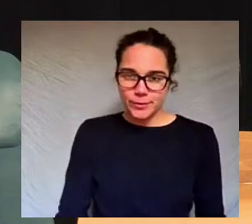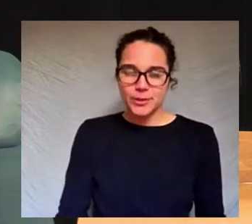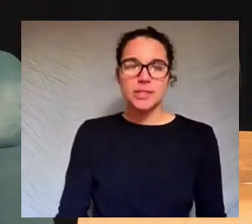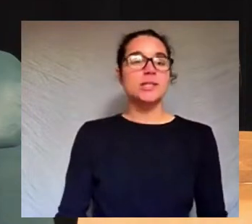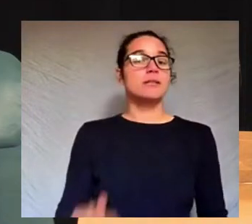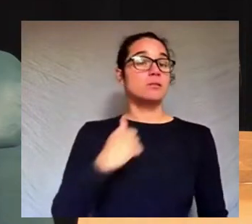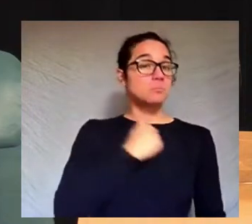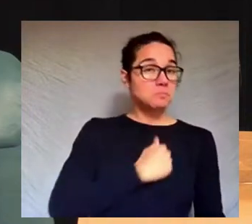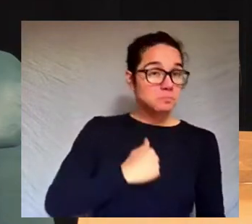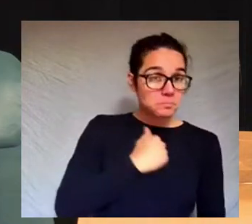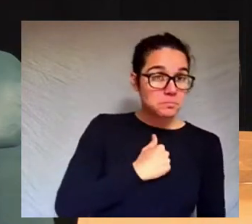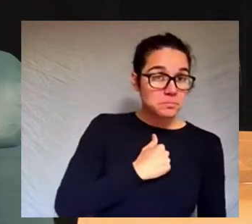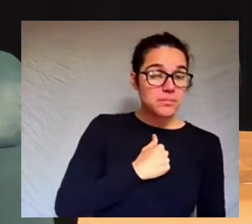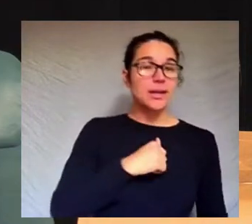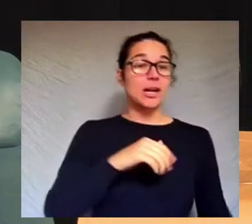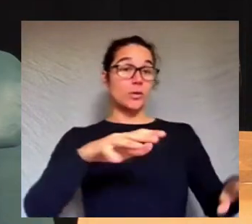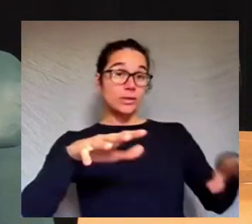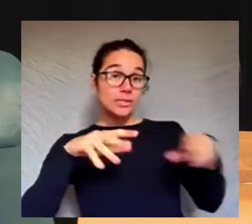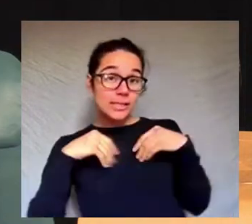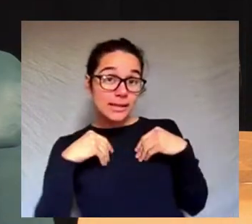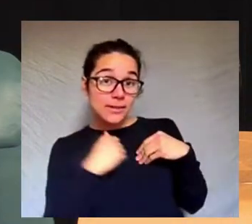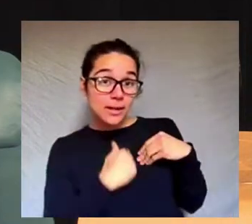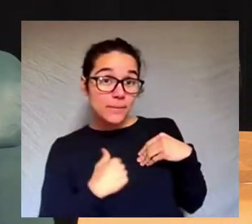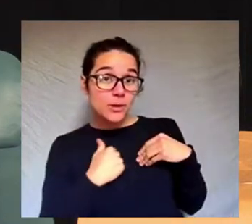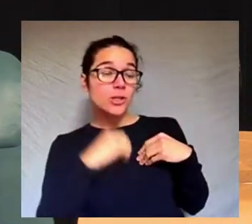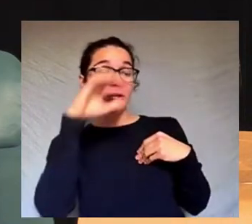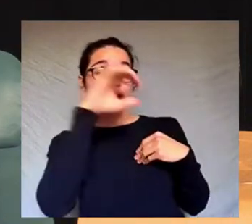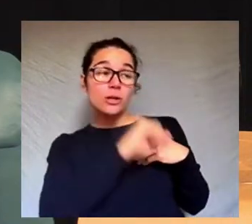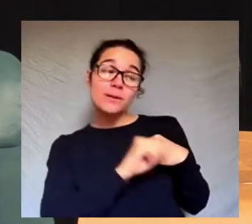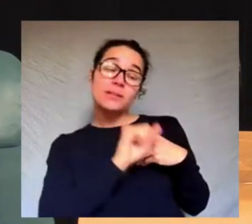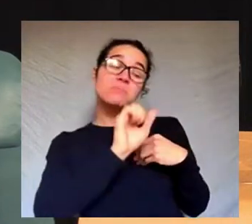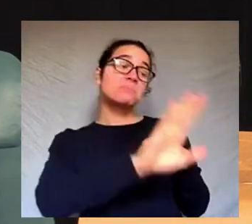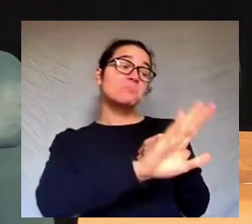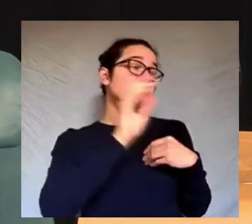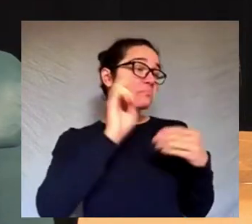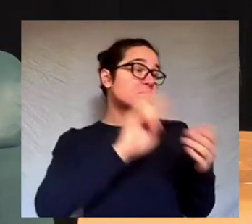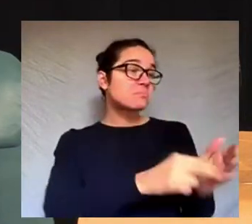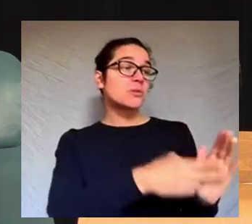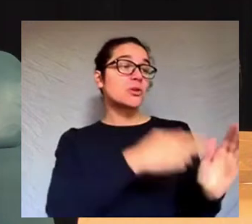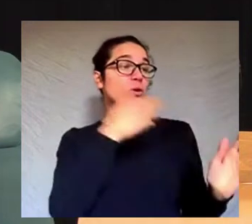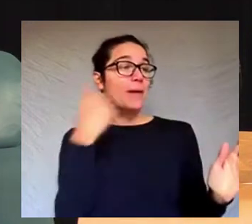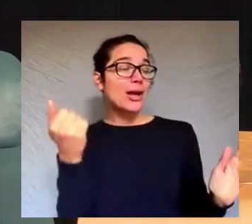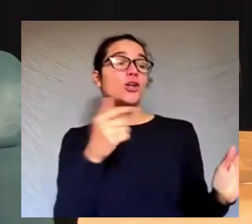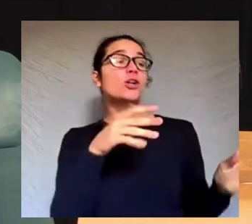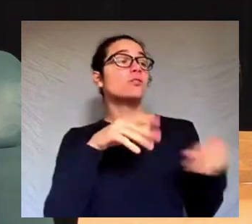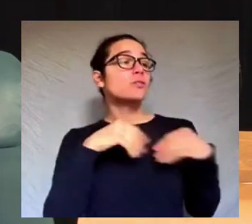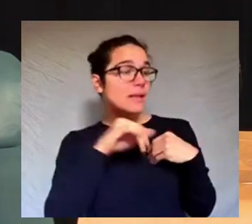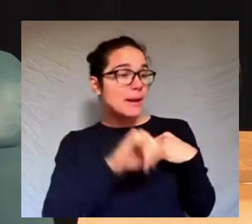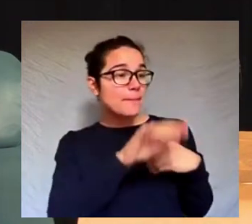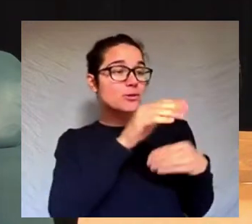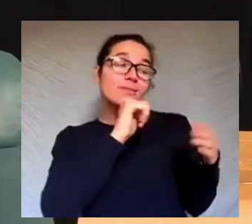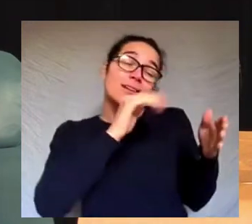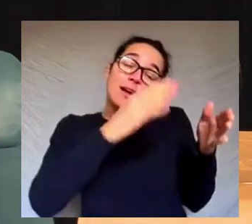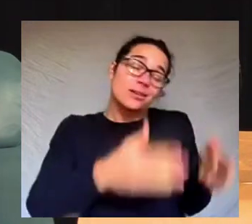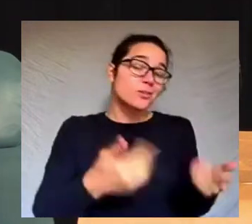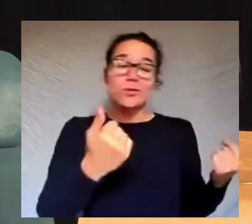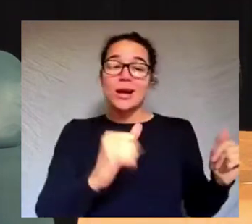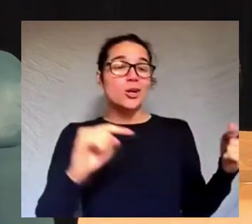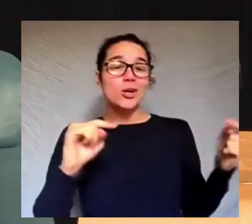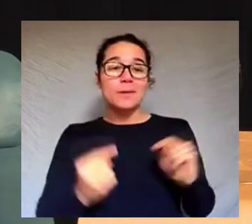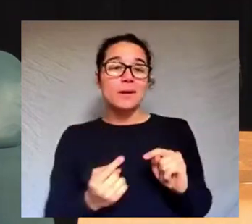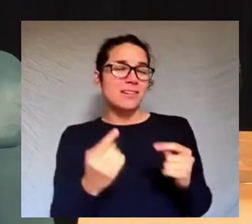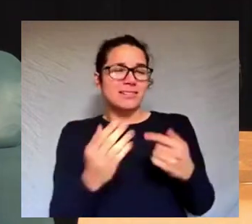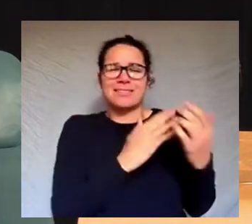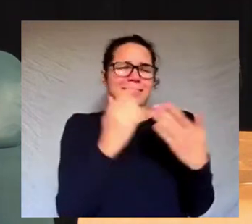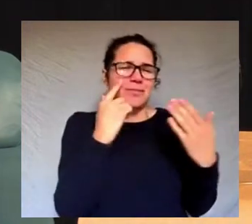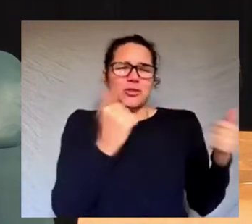and then receiving apology, assuming the best of the other person, assuming that the other person indeed did not try to hurt you, or even if you think they did, even